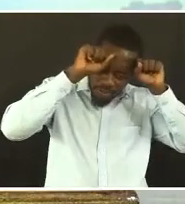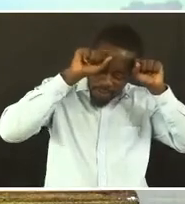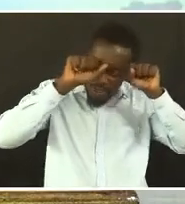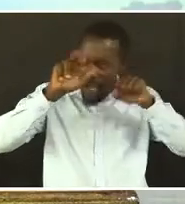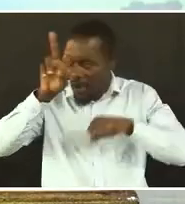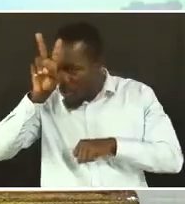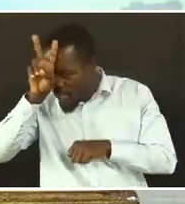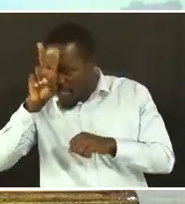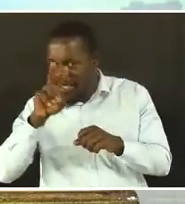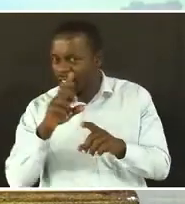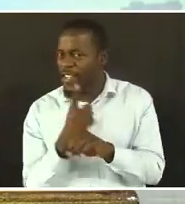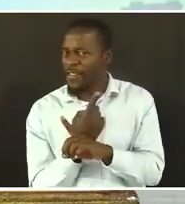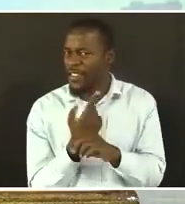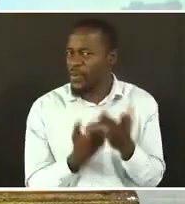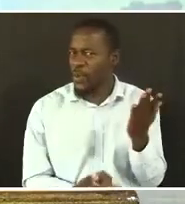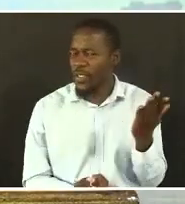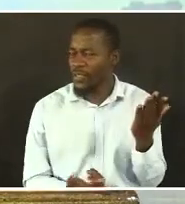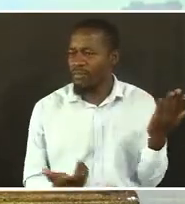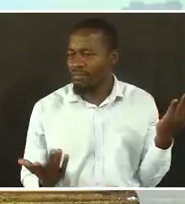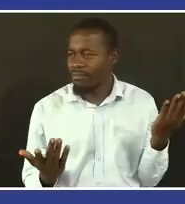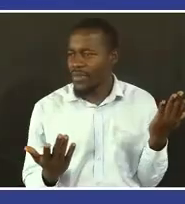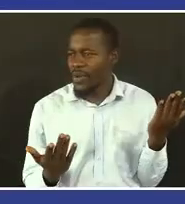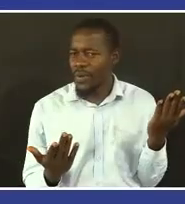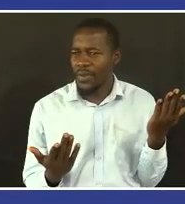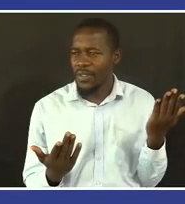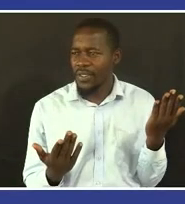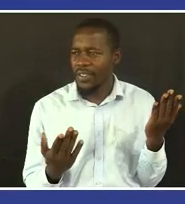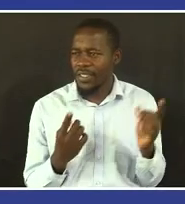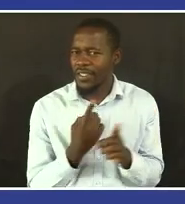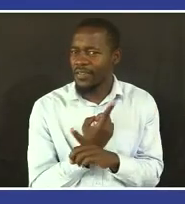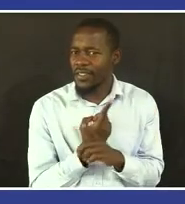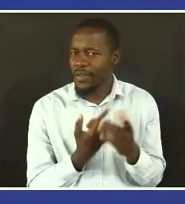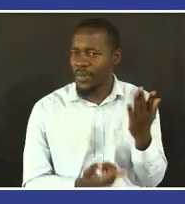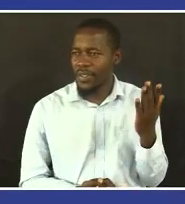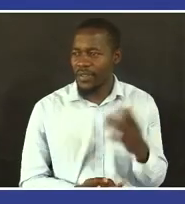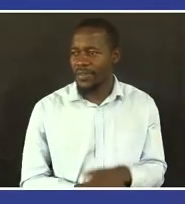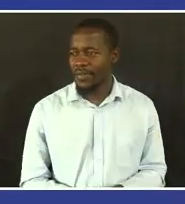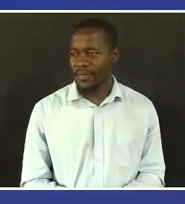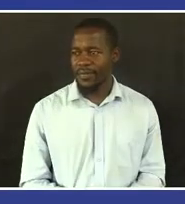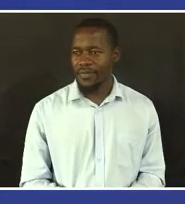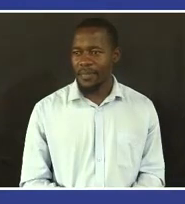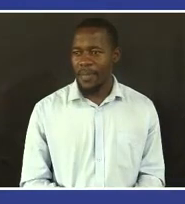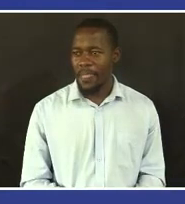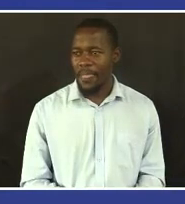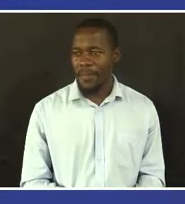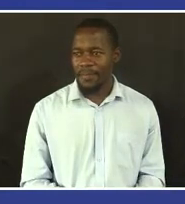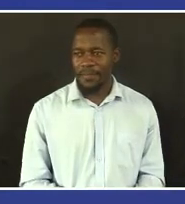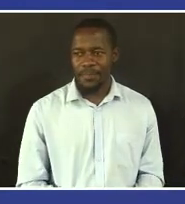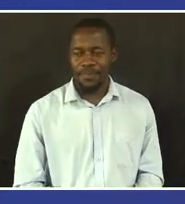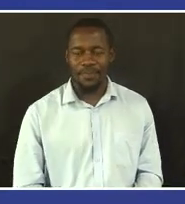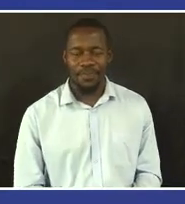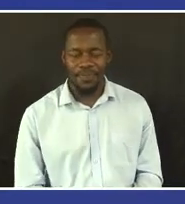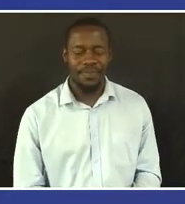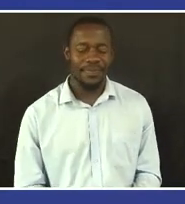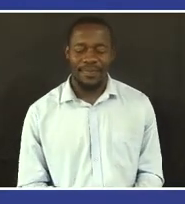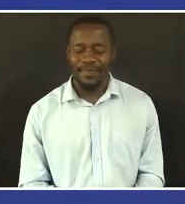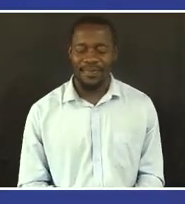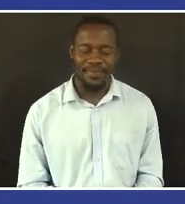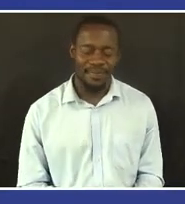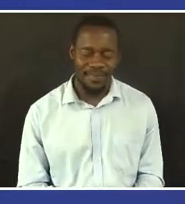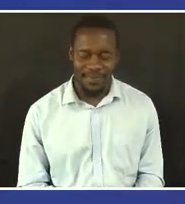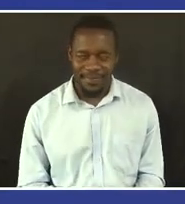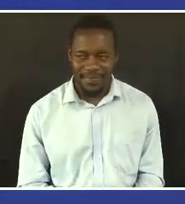verses 34 of Matthew 25, it says, come ye blessed of my father, inherit